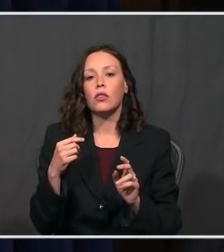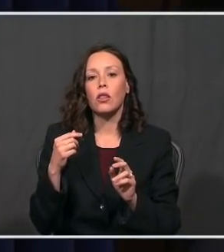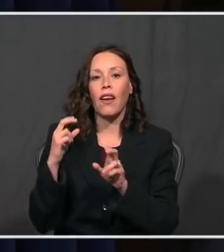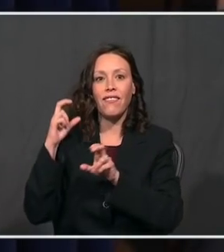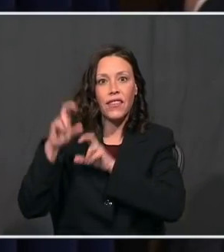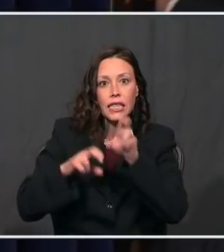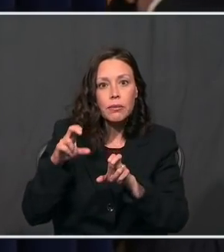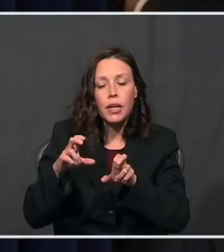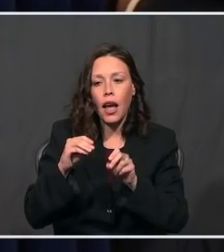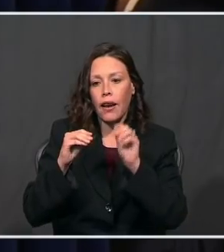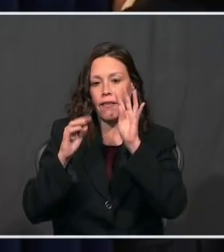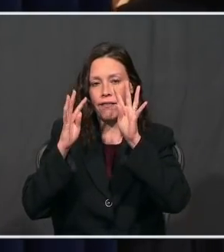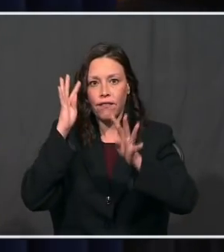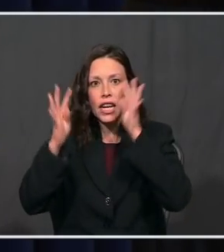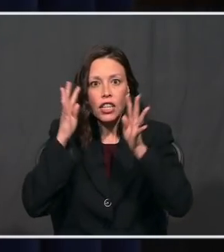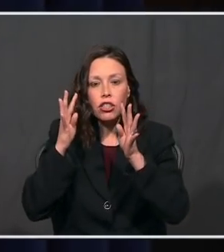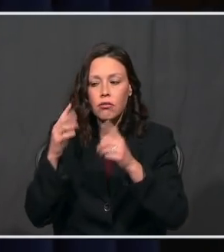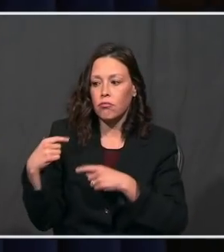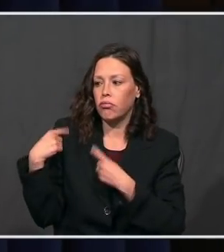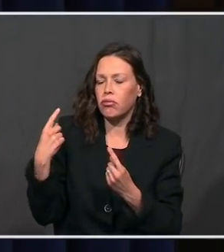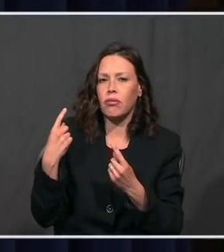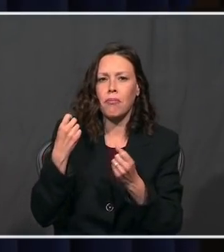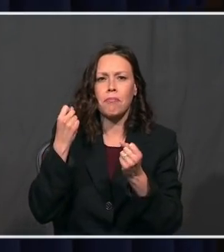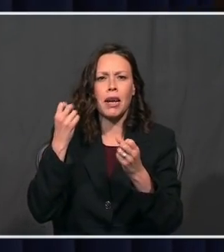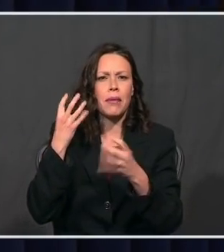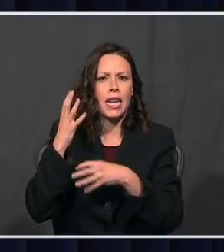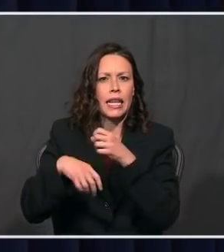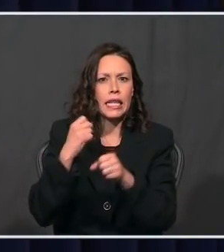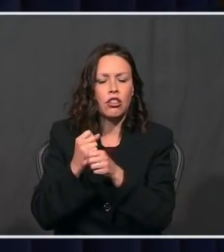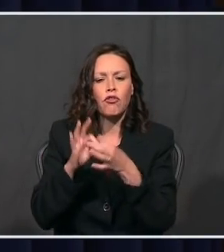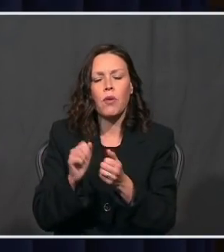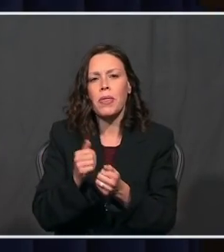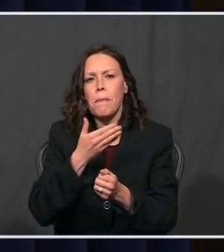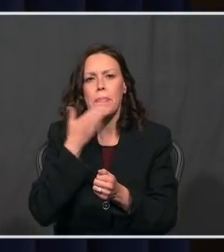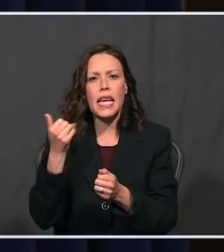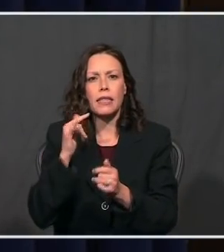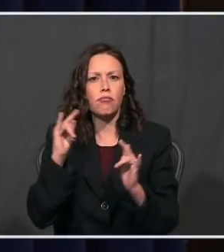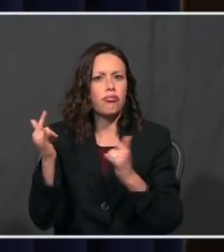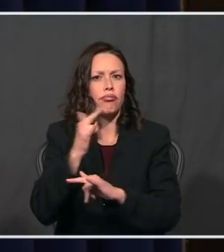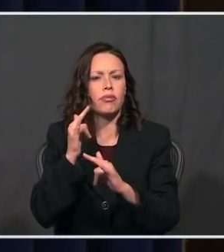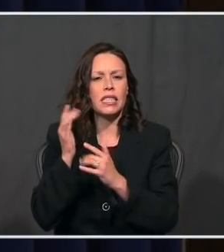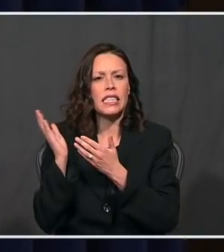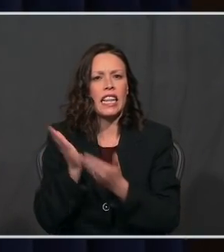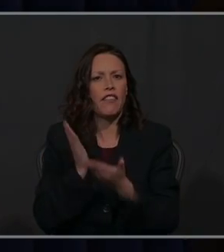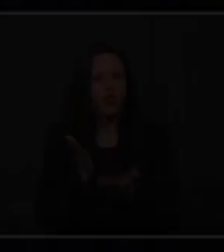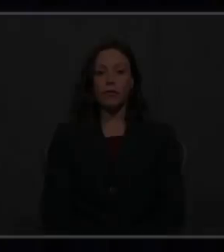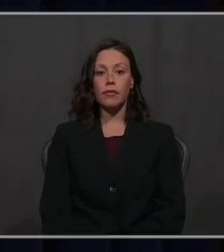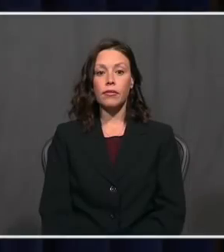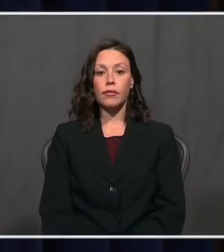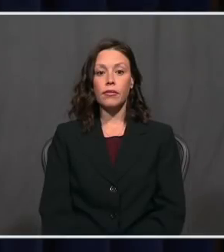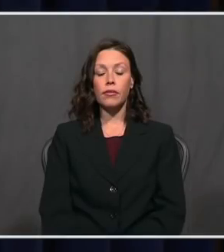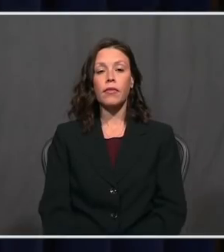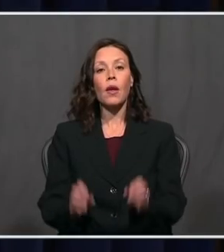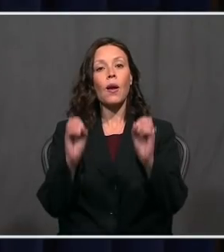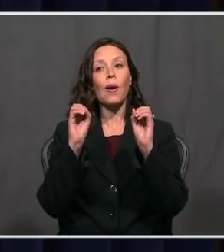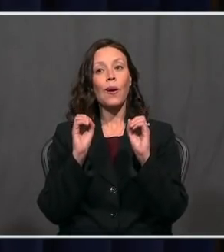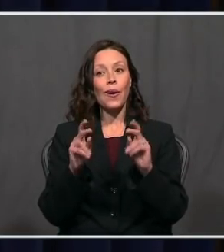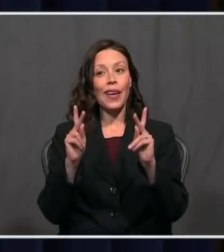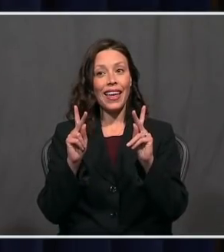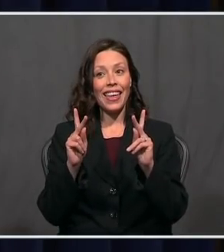and innovation that's taken place for many decades with the best transport and package delivery companies in the world. I think you got a taste of that.